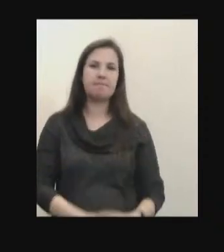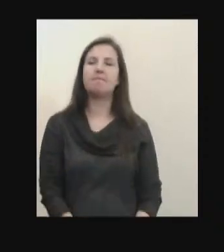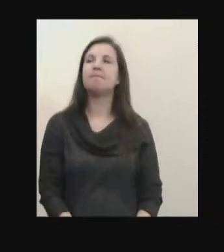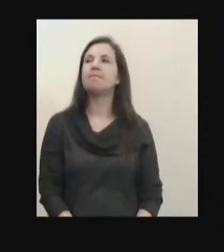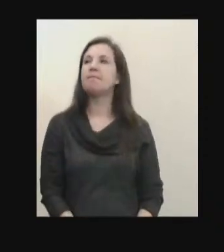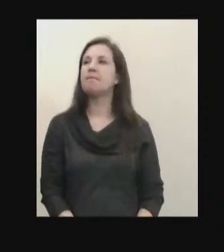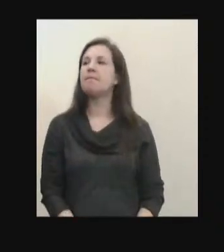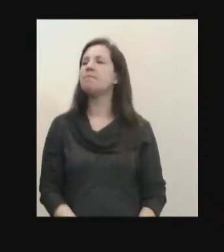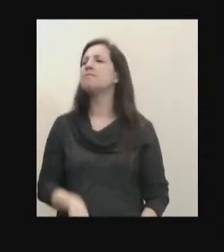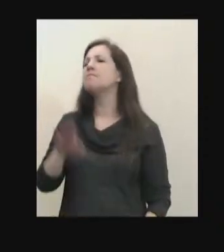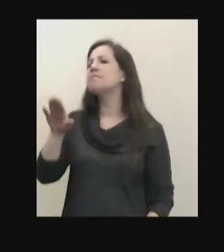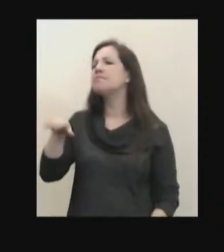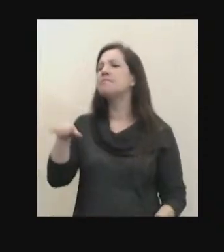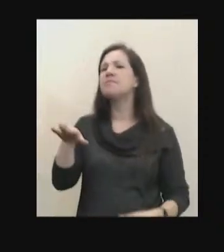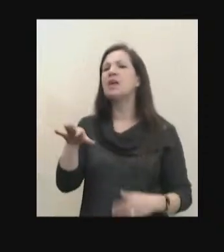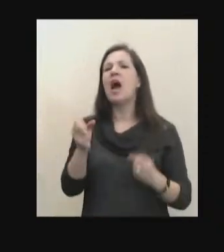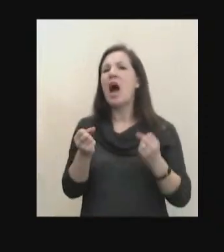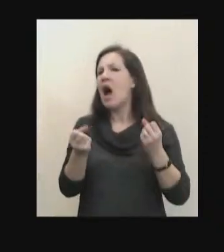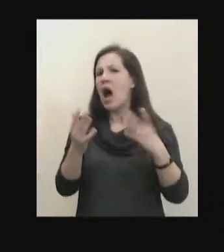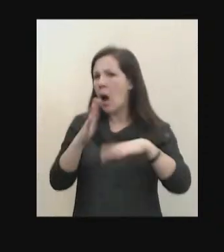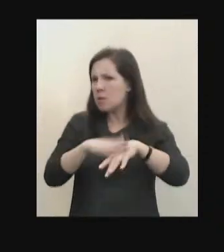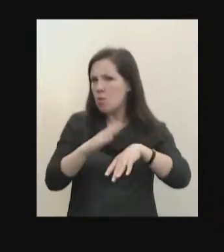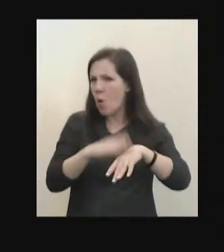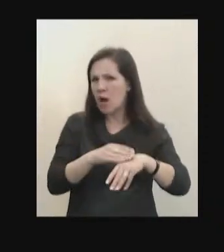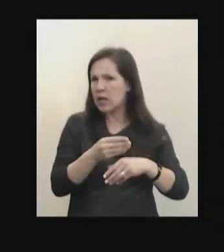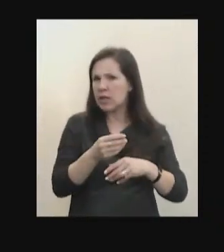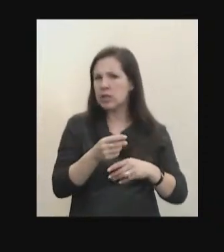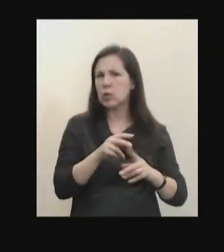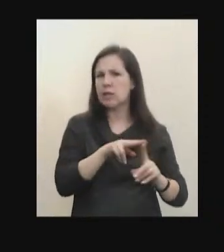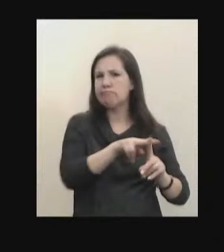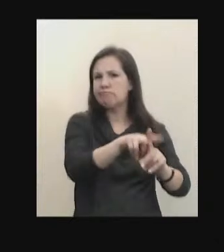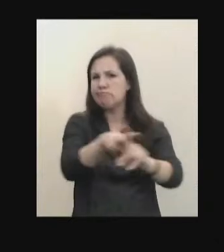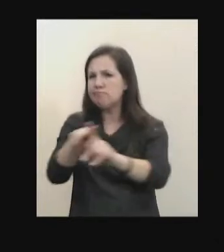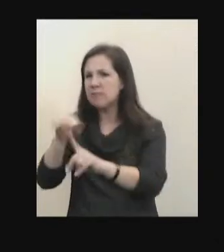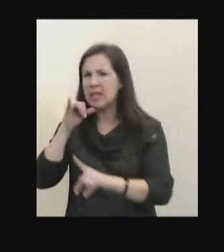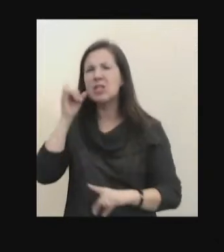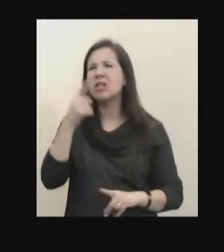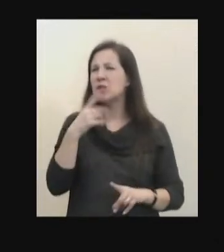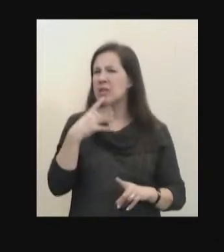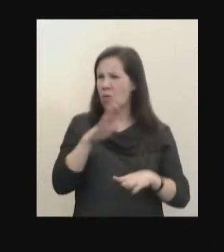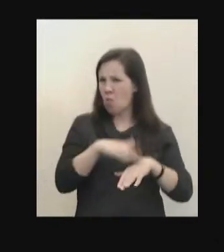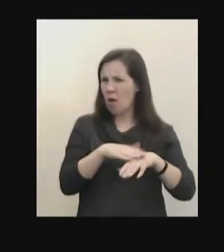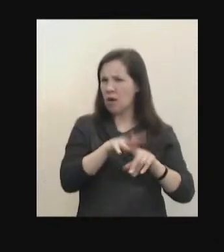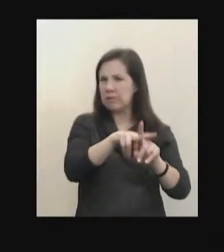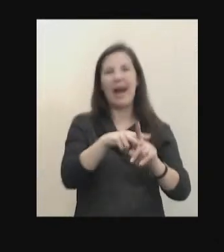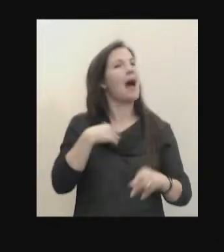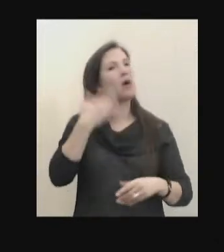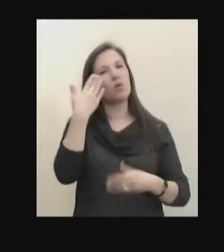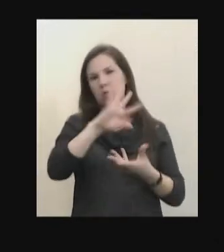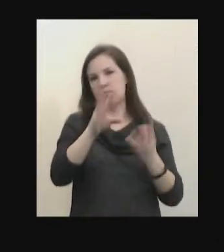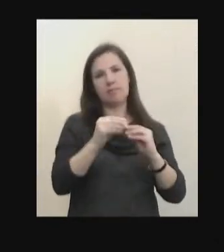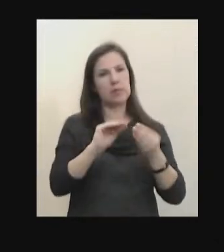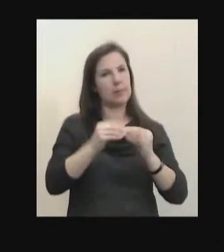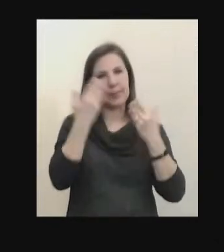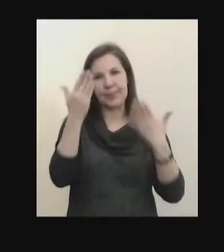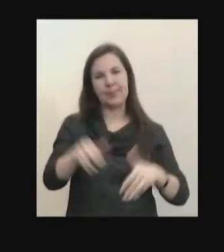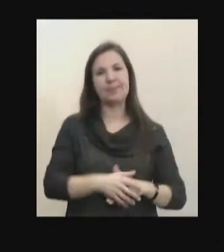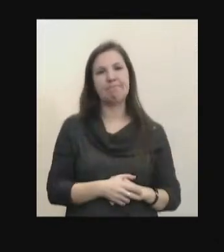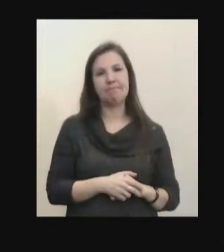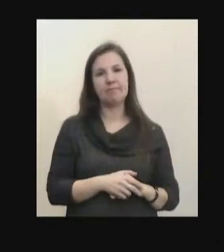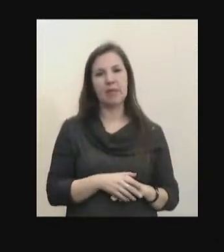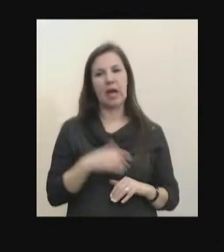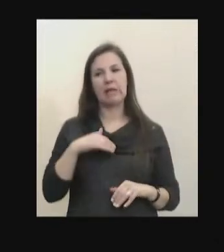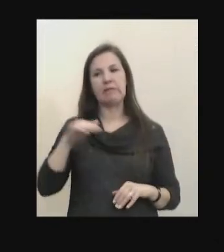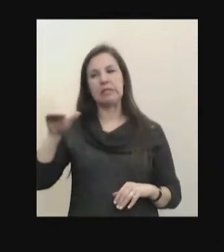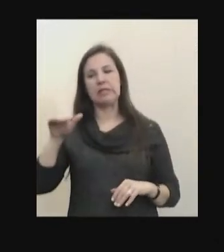Can you tell me how many warnings were issued yesterday? You said there were warnings issued? I don't know how many off the top of my head. We'd have to get that from the Department of